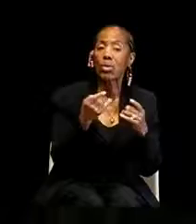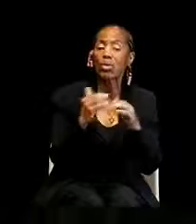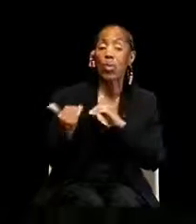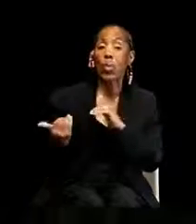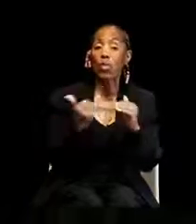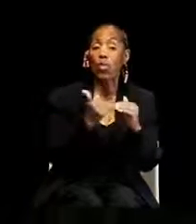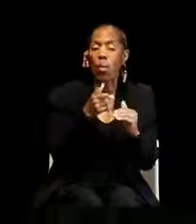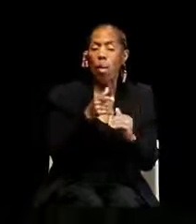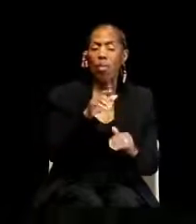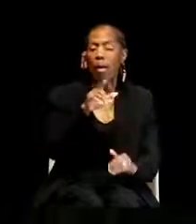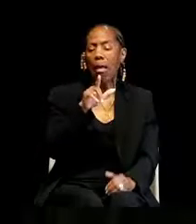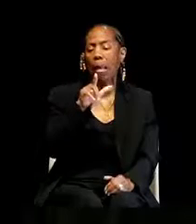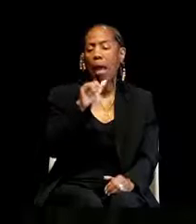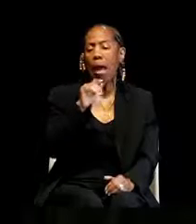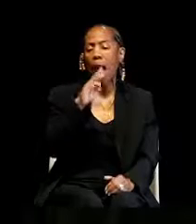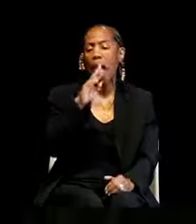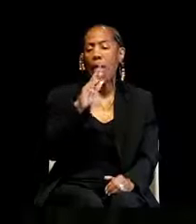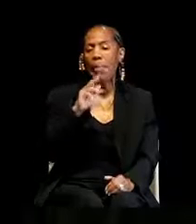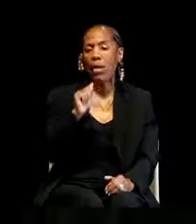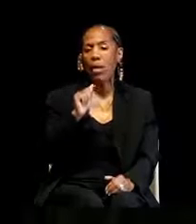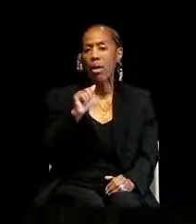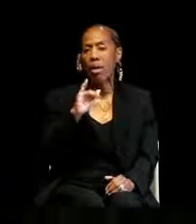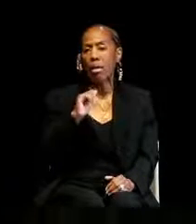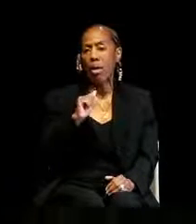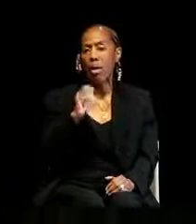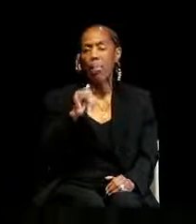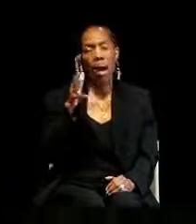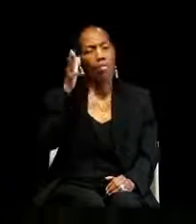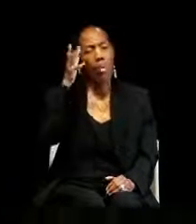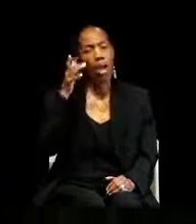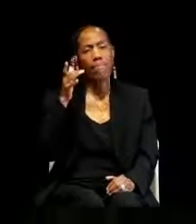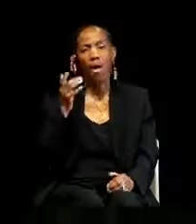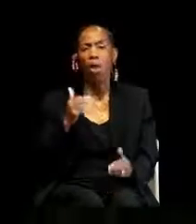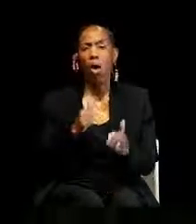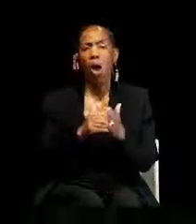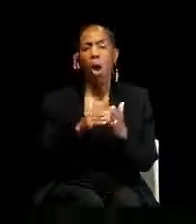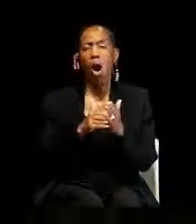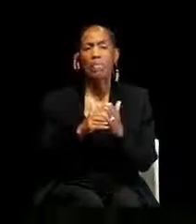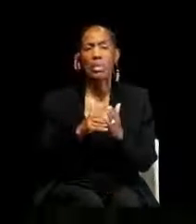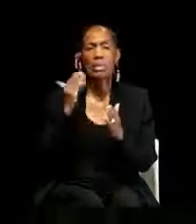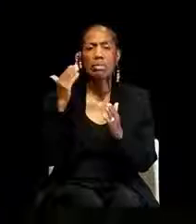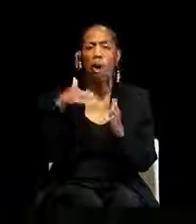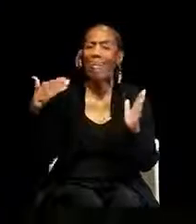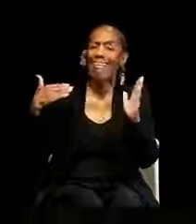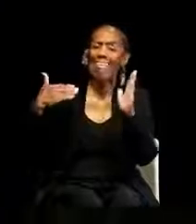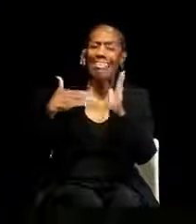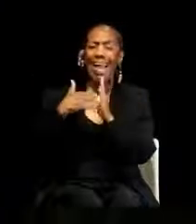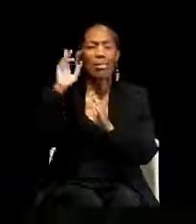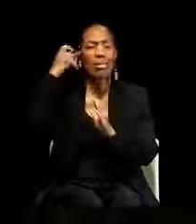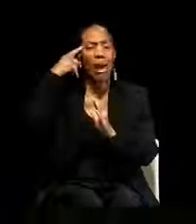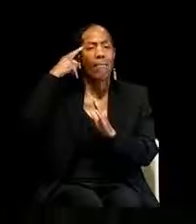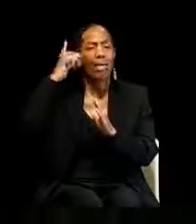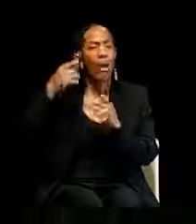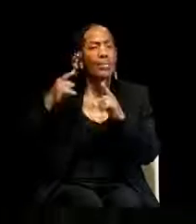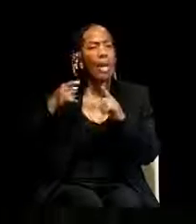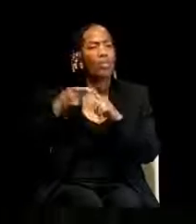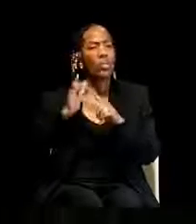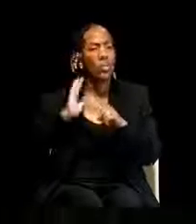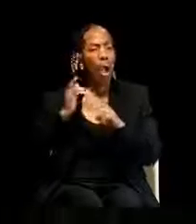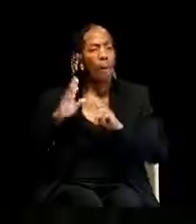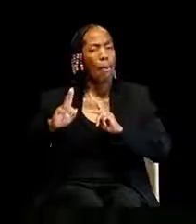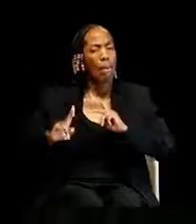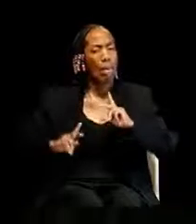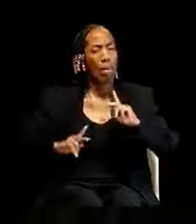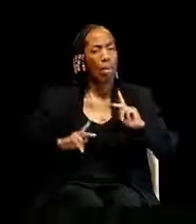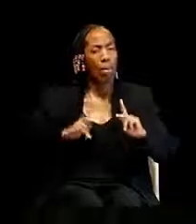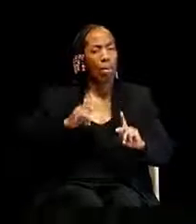in Liberia, my grandfather spoke a lot against the government at the time about what was happening to the people.